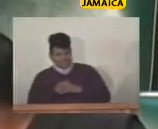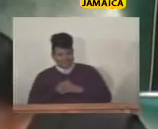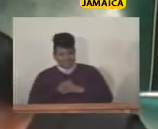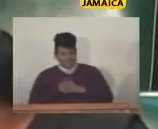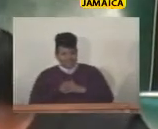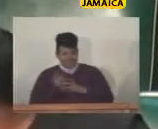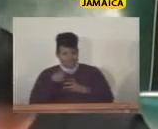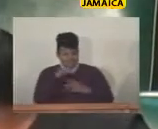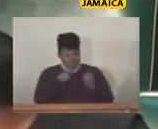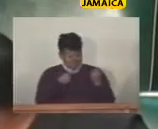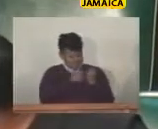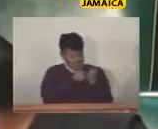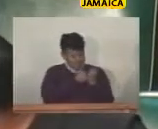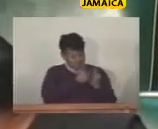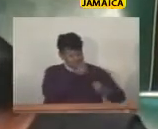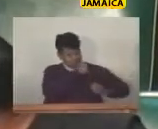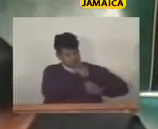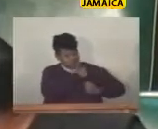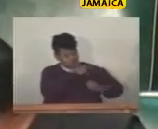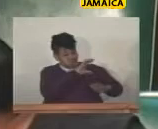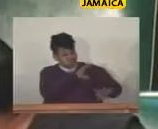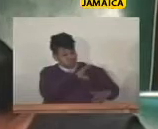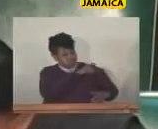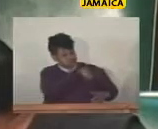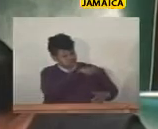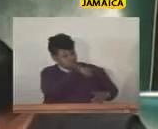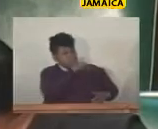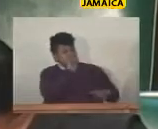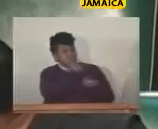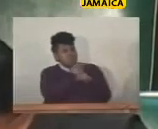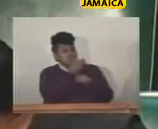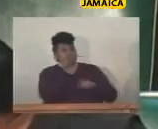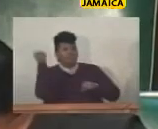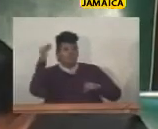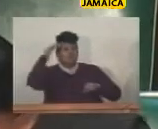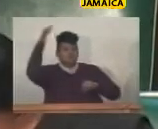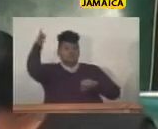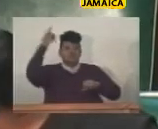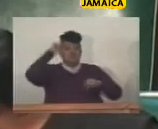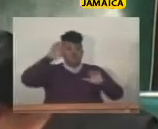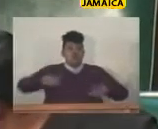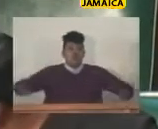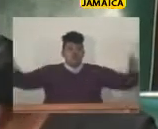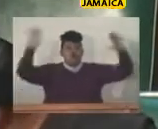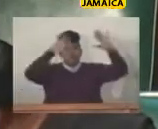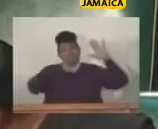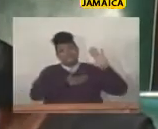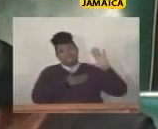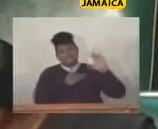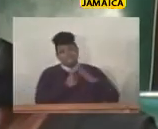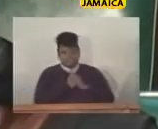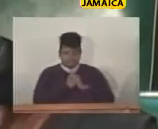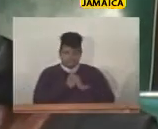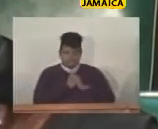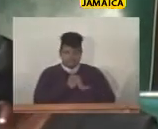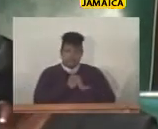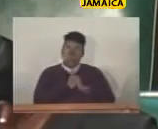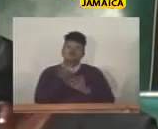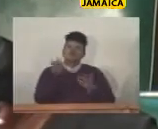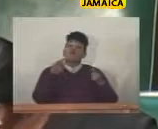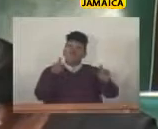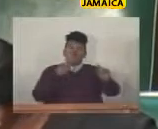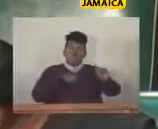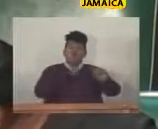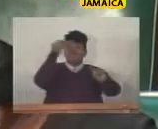our security forces as we seek to ensure a better future for all our citizens. And while